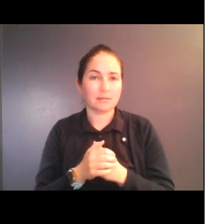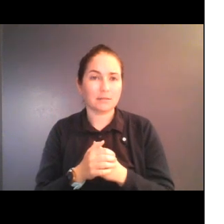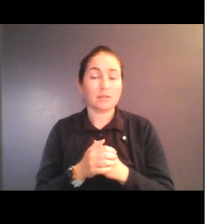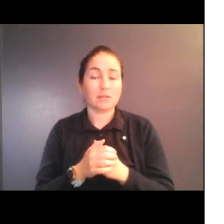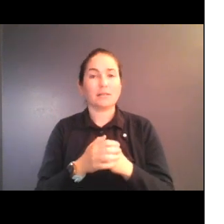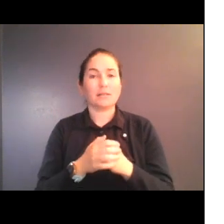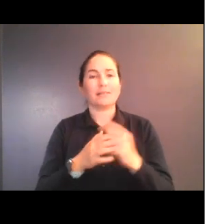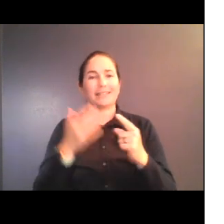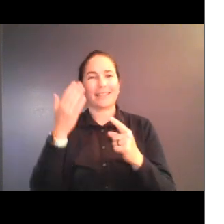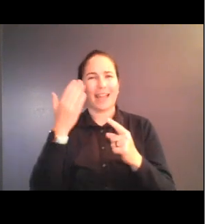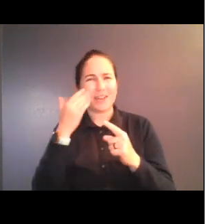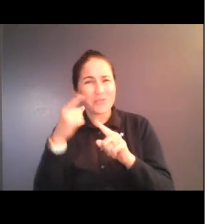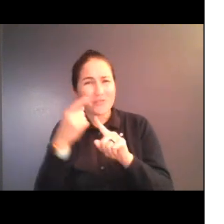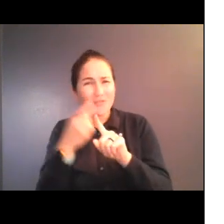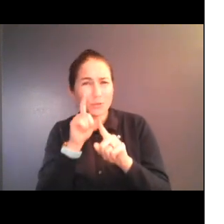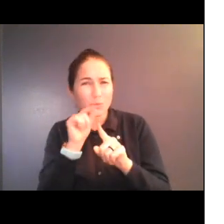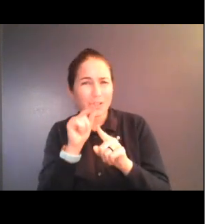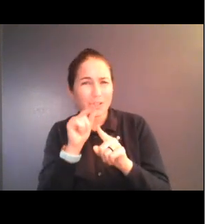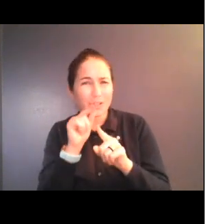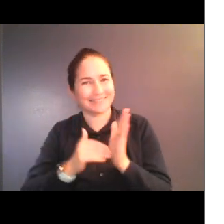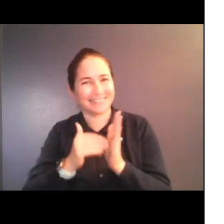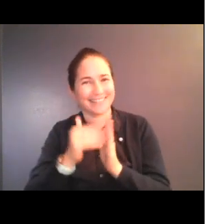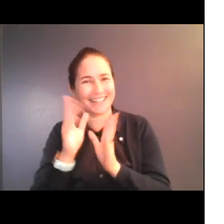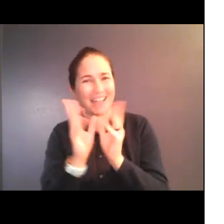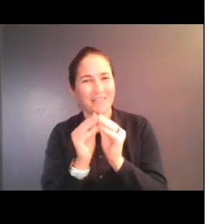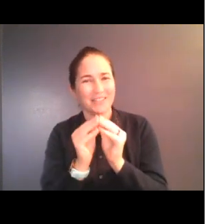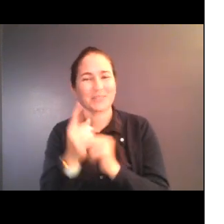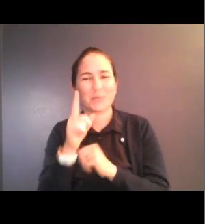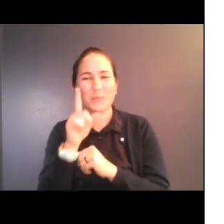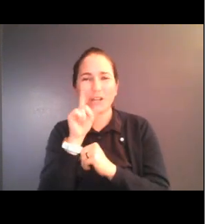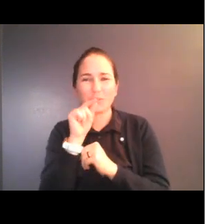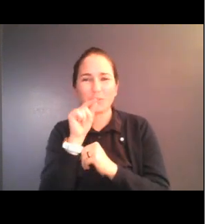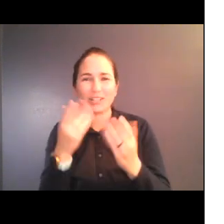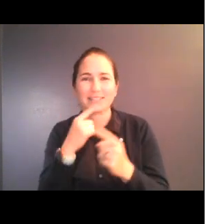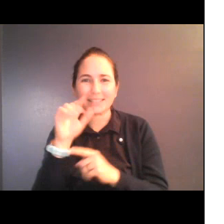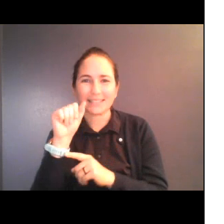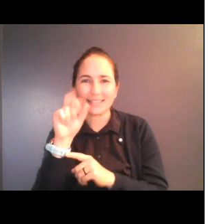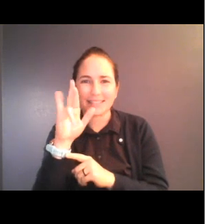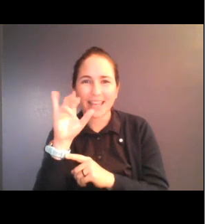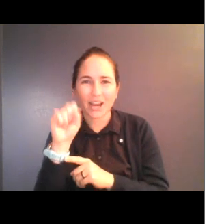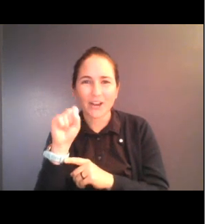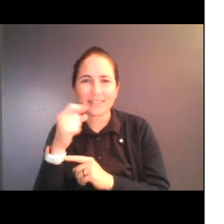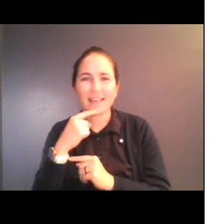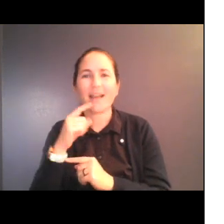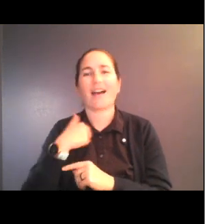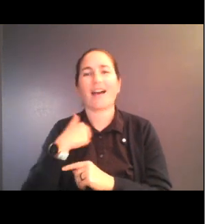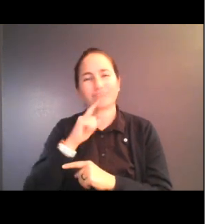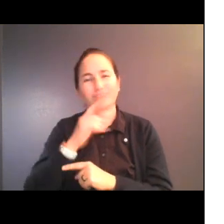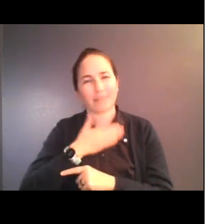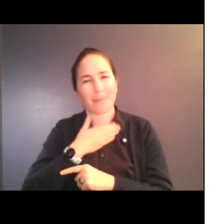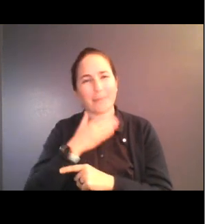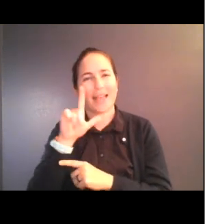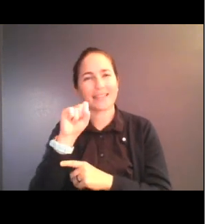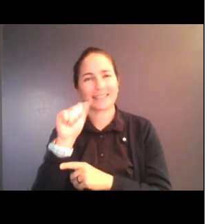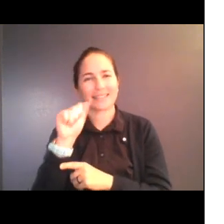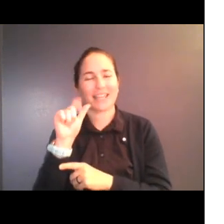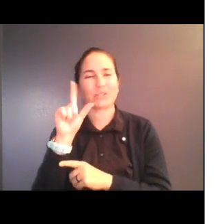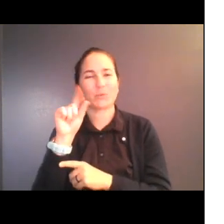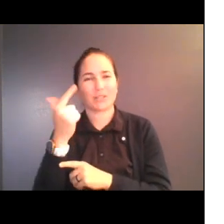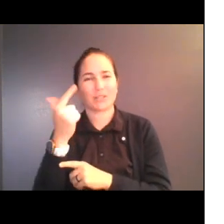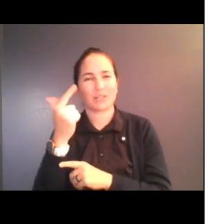you from Twitter thing happens a lot at conferences. So there's a tweet here. Eris Clemens says, I'm very happy that LSA 2021 is